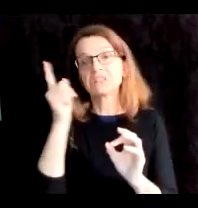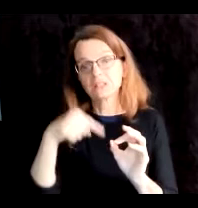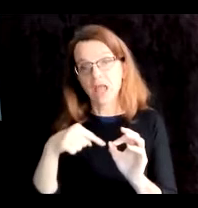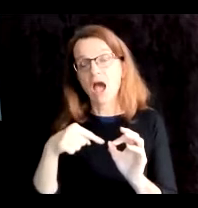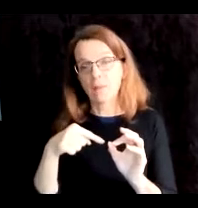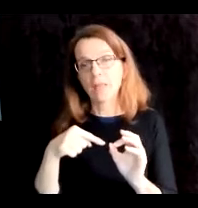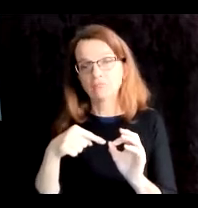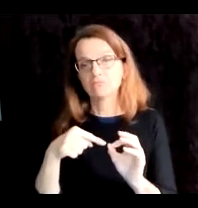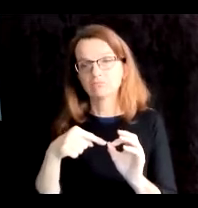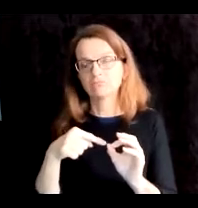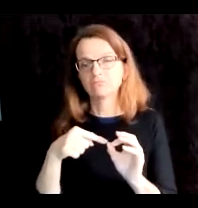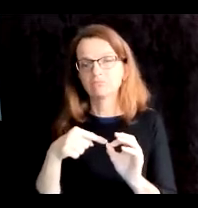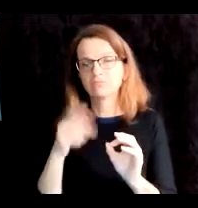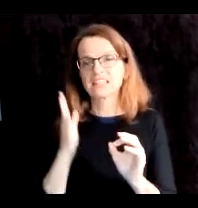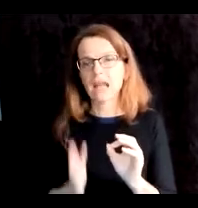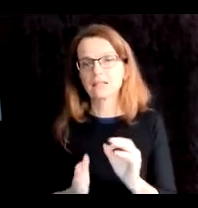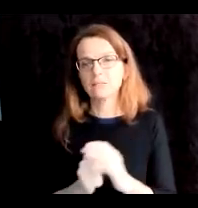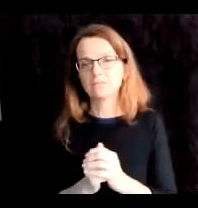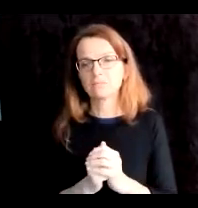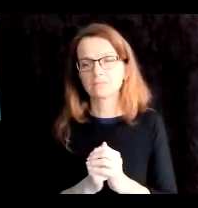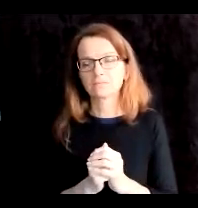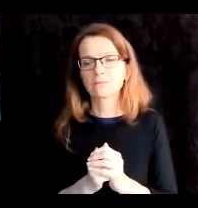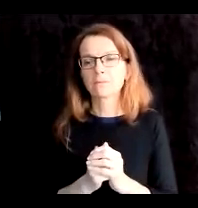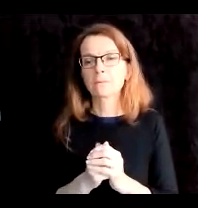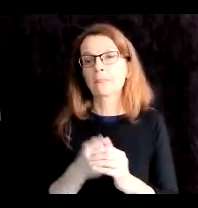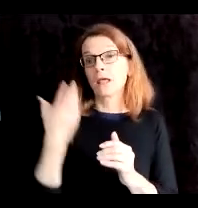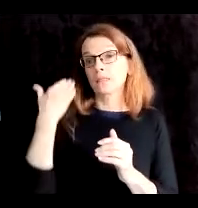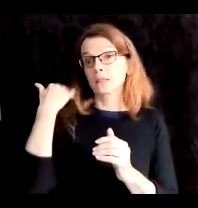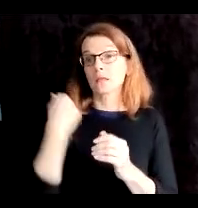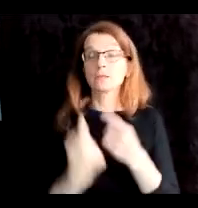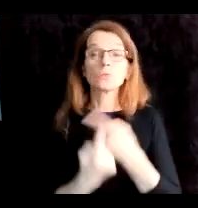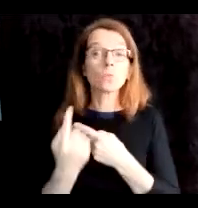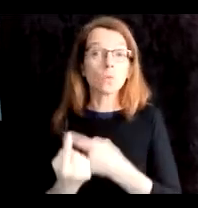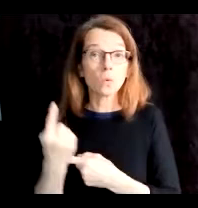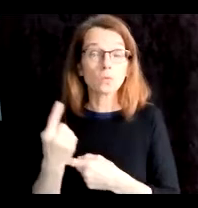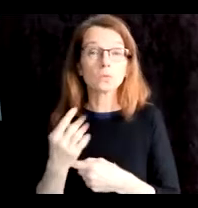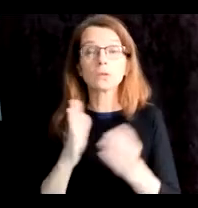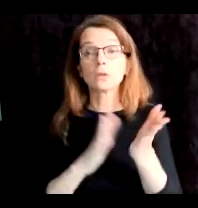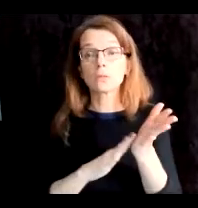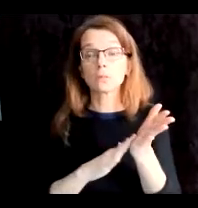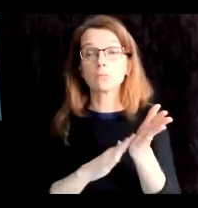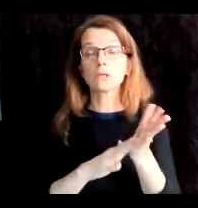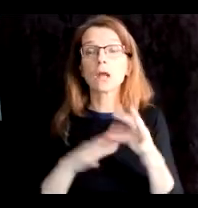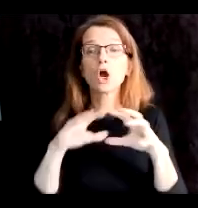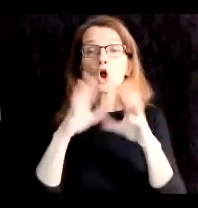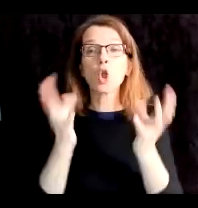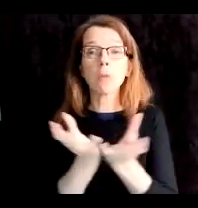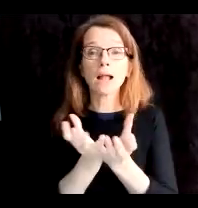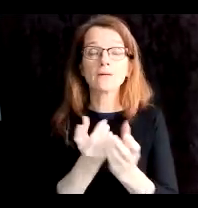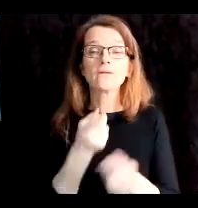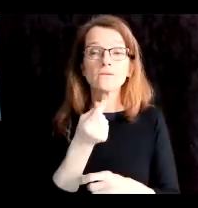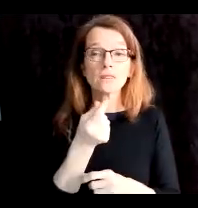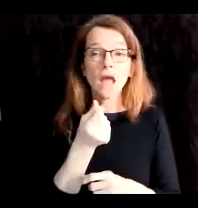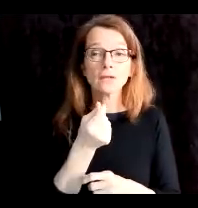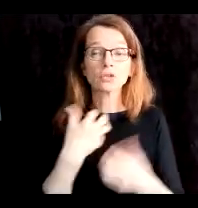recent events, like the big financial crisis, global financial crisis, which hit all the world. Started with the